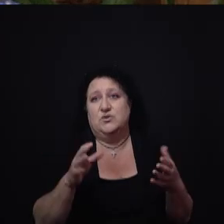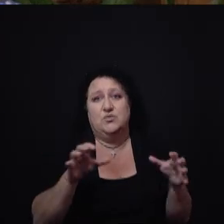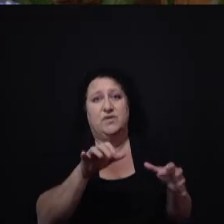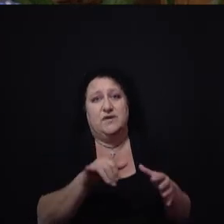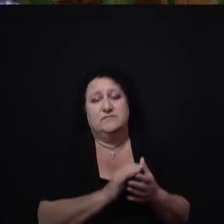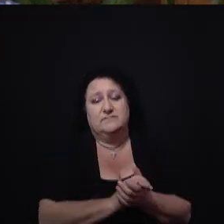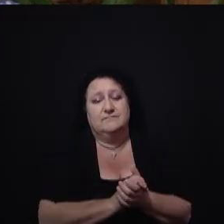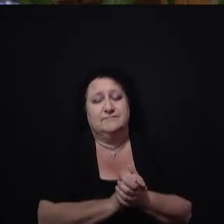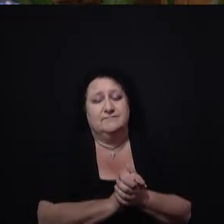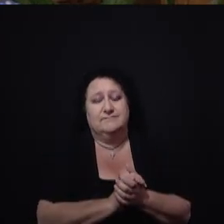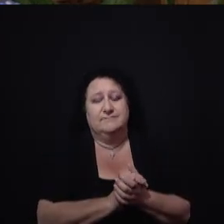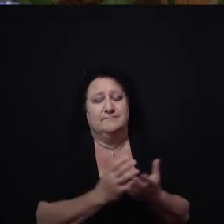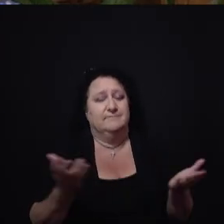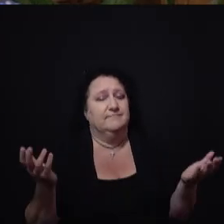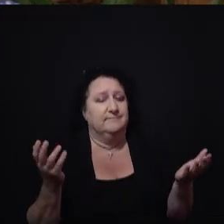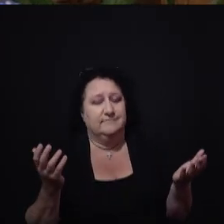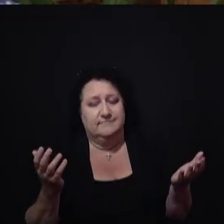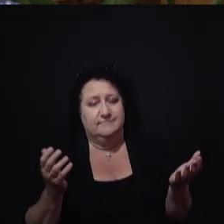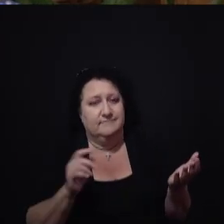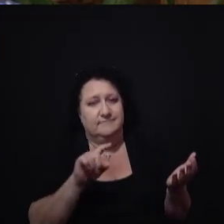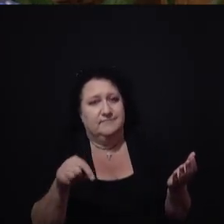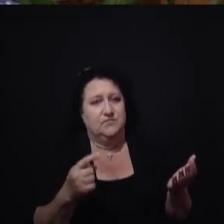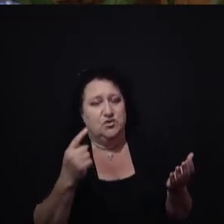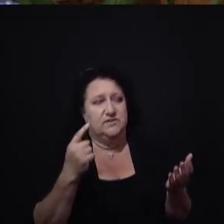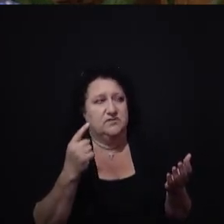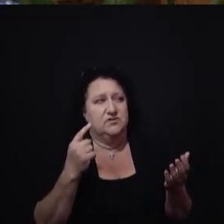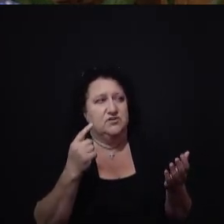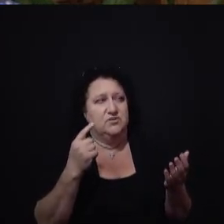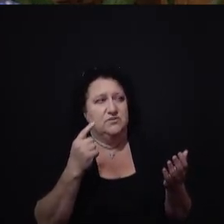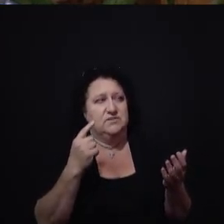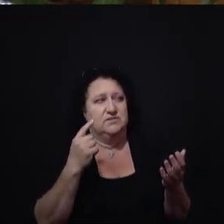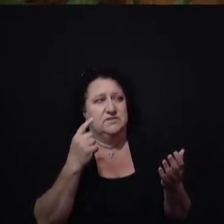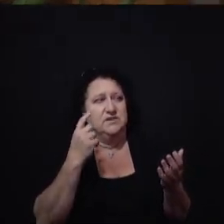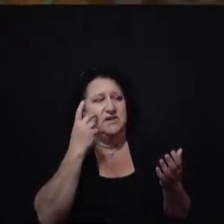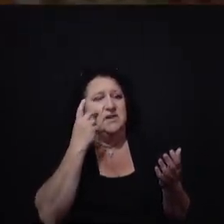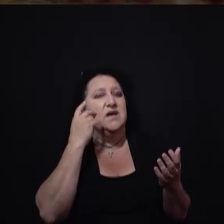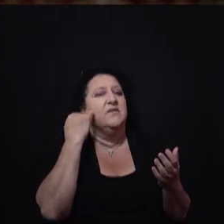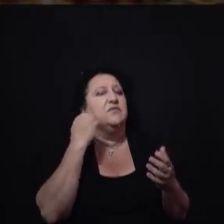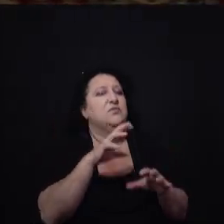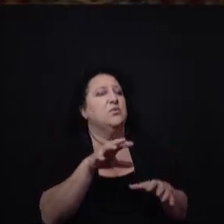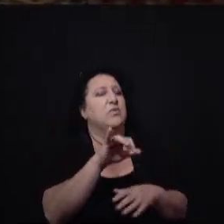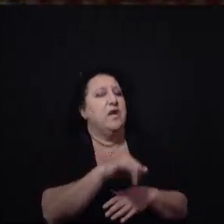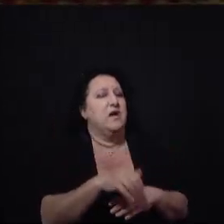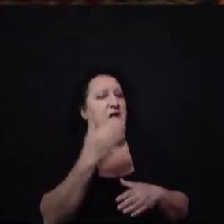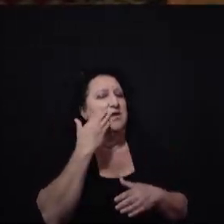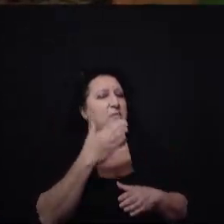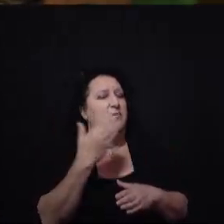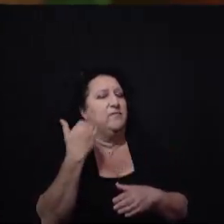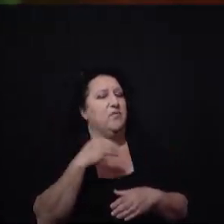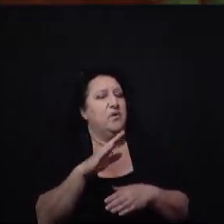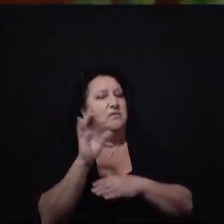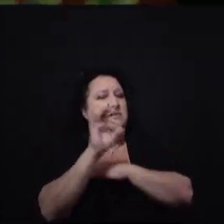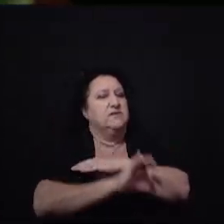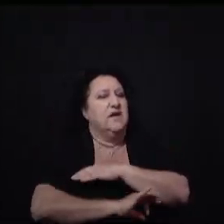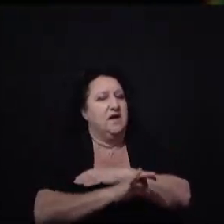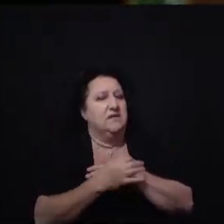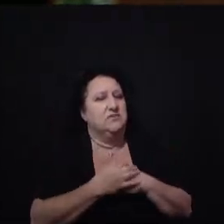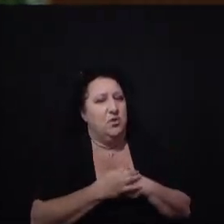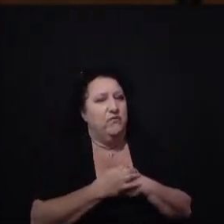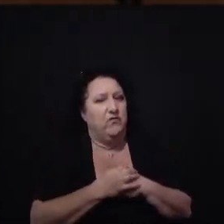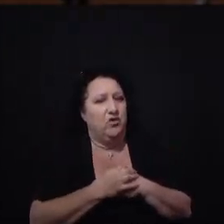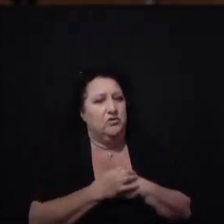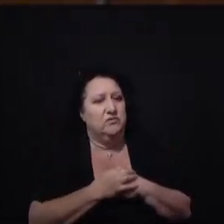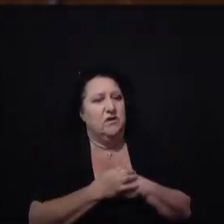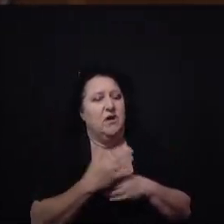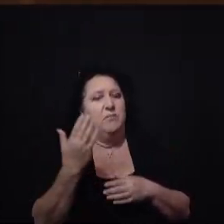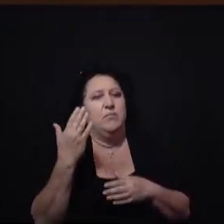And just see. If you do that, I bet before the day is over, I'm serious, before